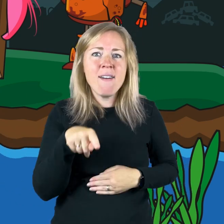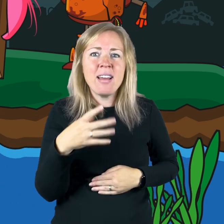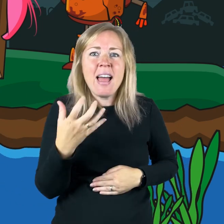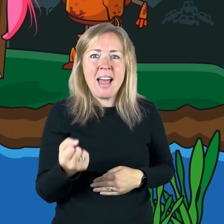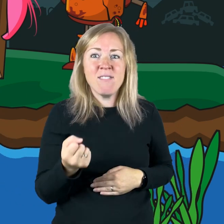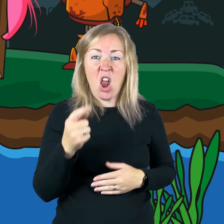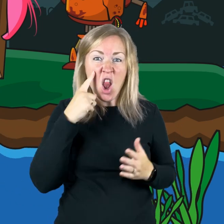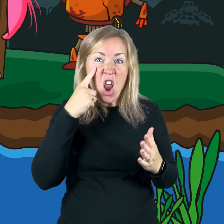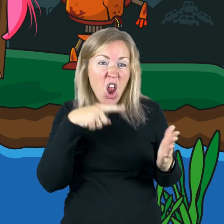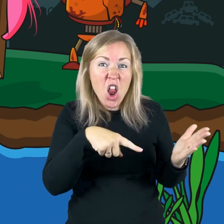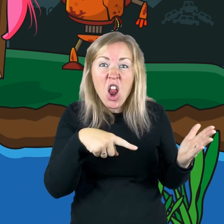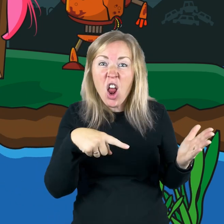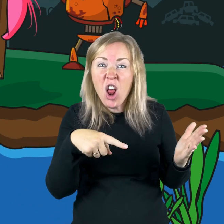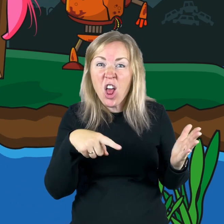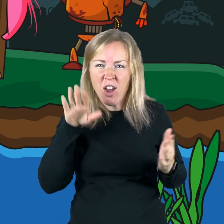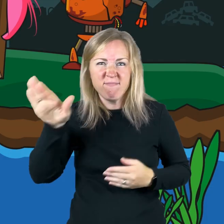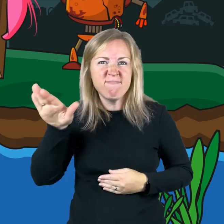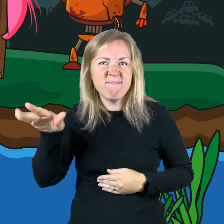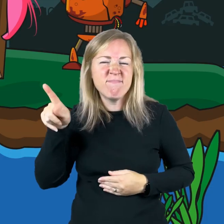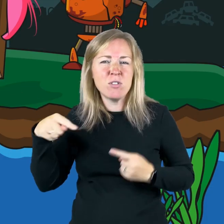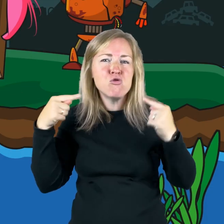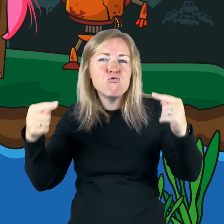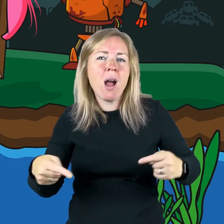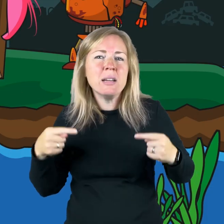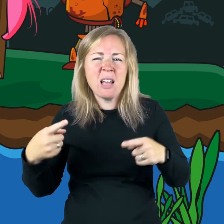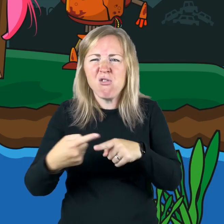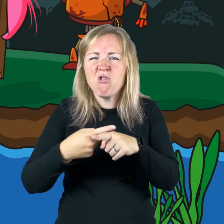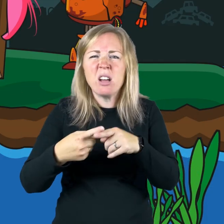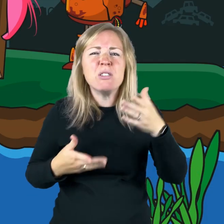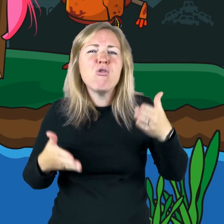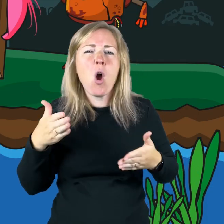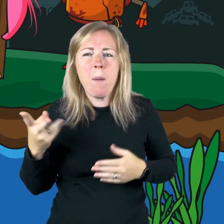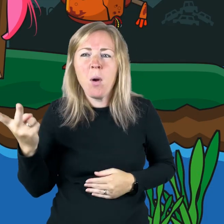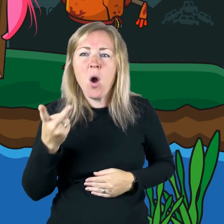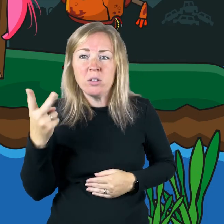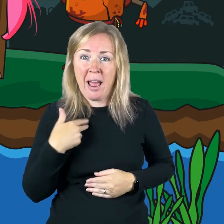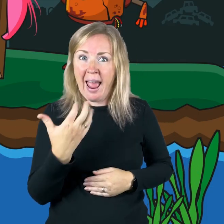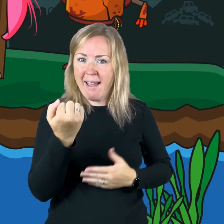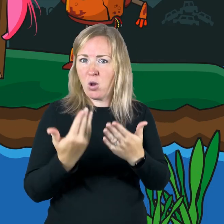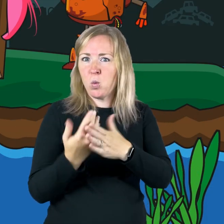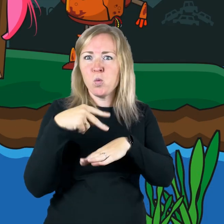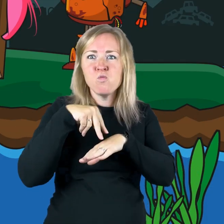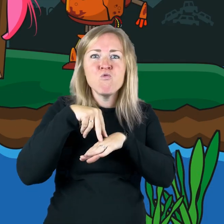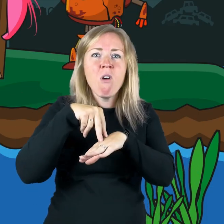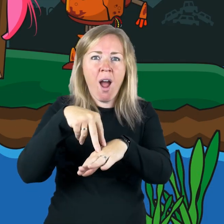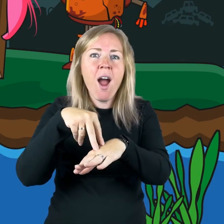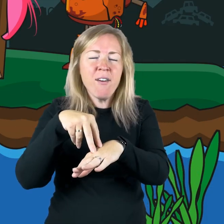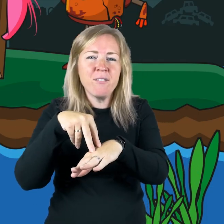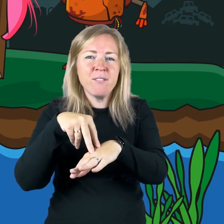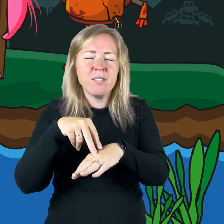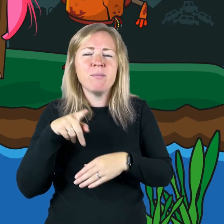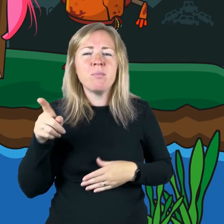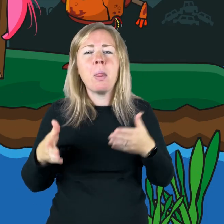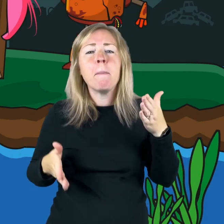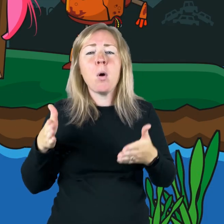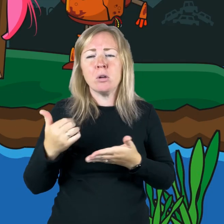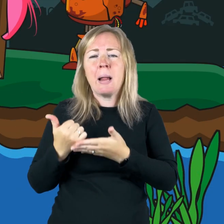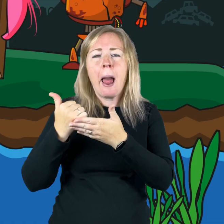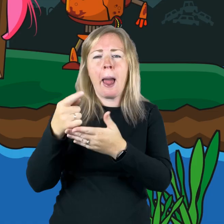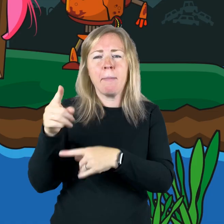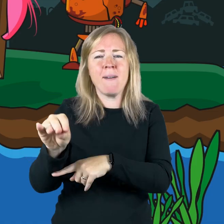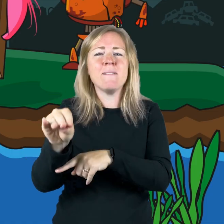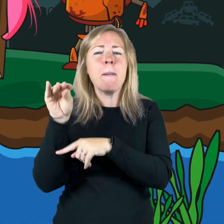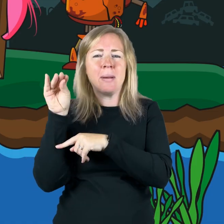Look, look, she called to Tractor and Rusty. I have a new raft. The bots